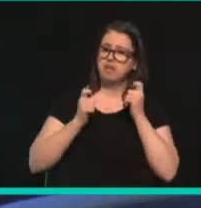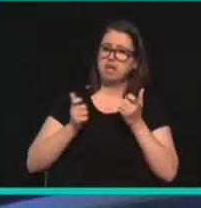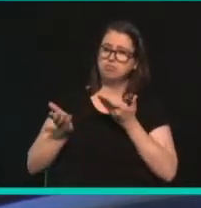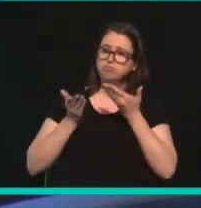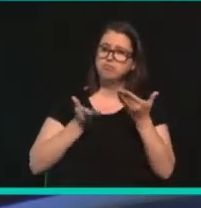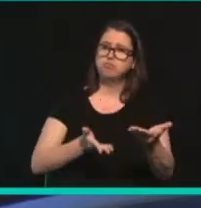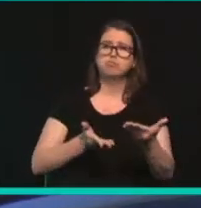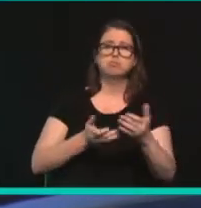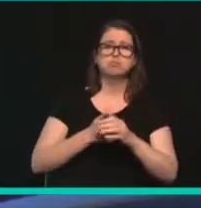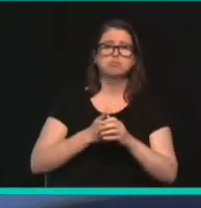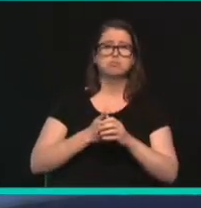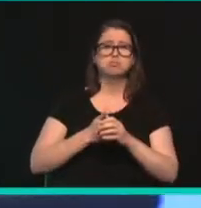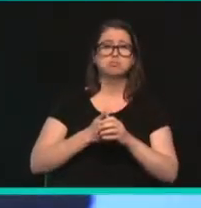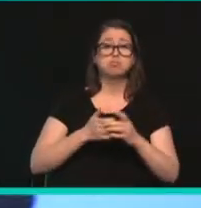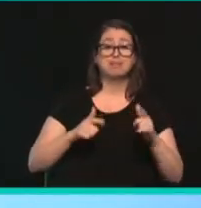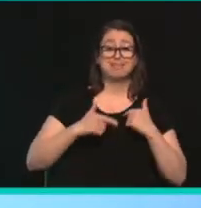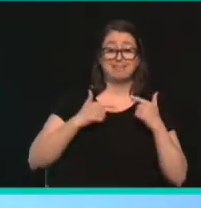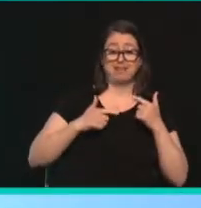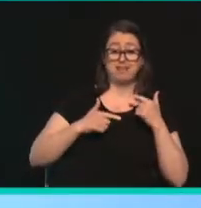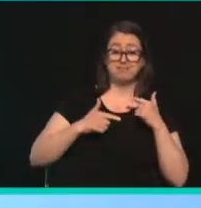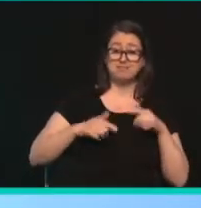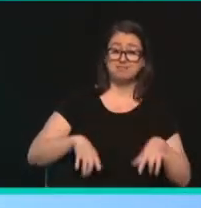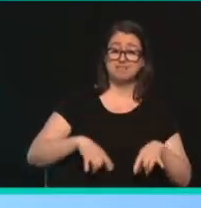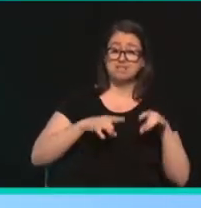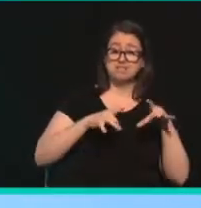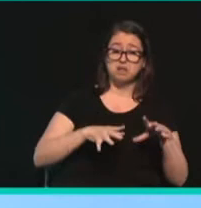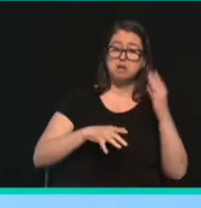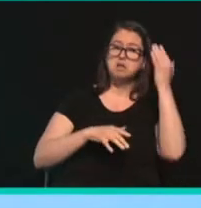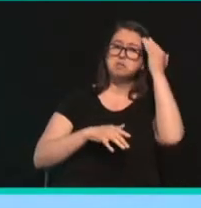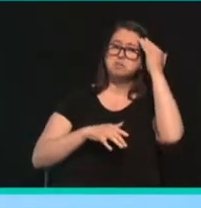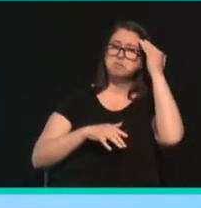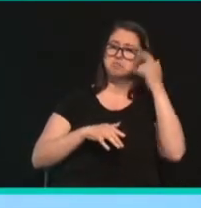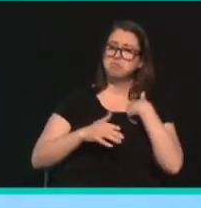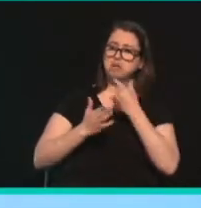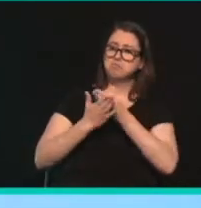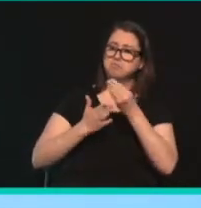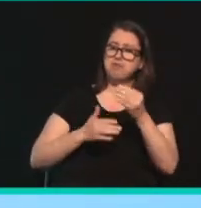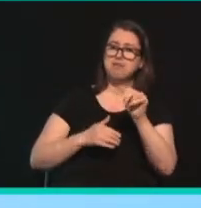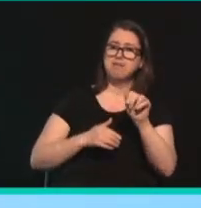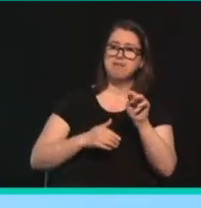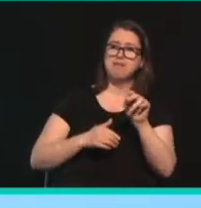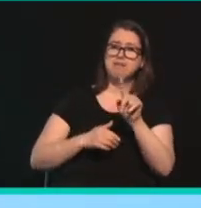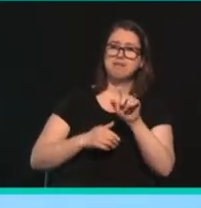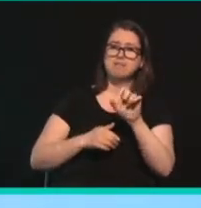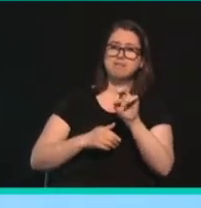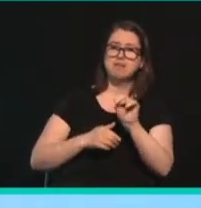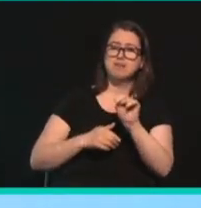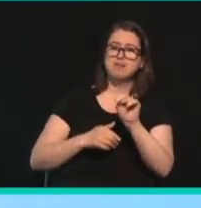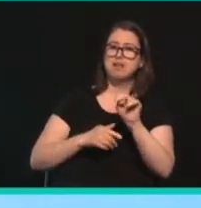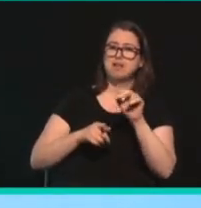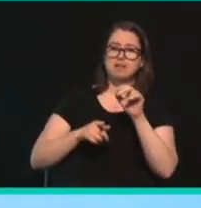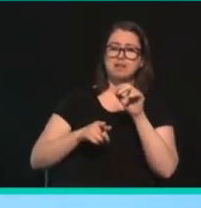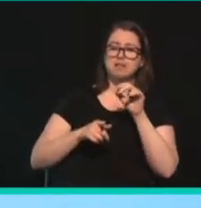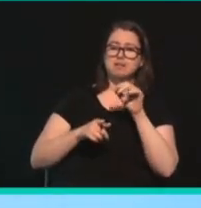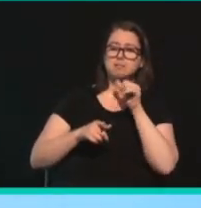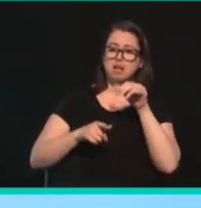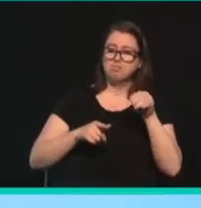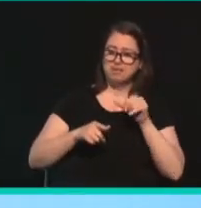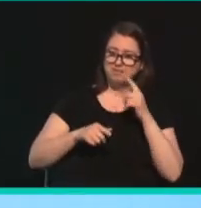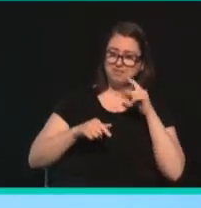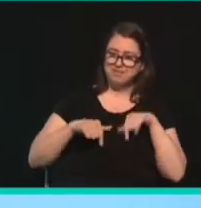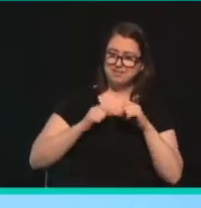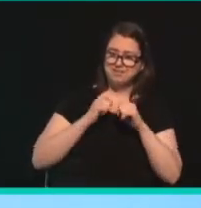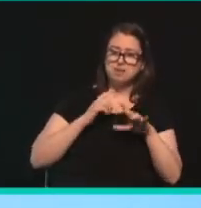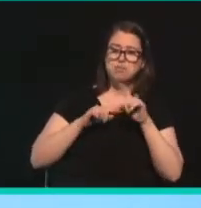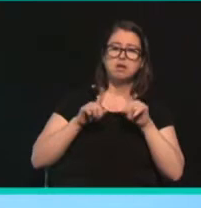Living in Australia, I know when I buy something from Amazon, and I'm not getting paid for this, by the way, but I will actually get my